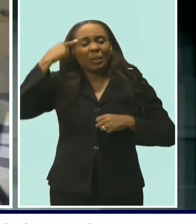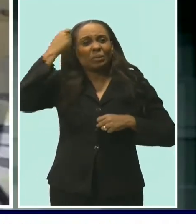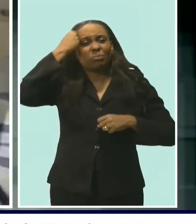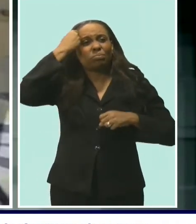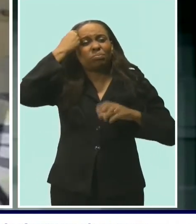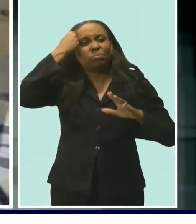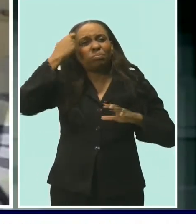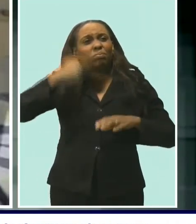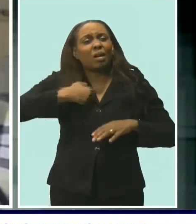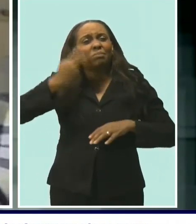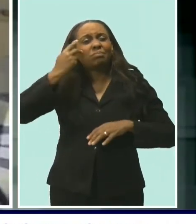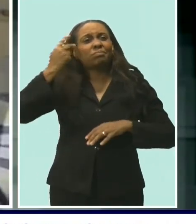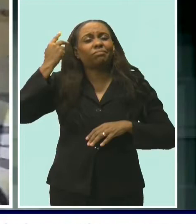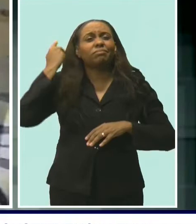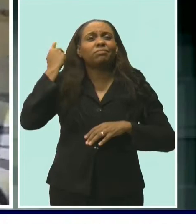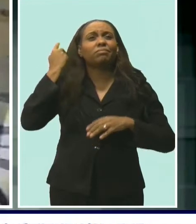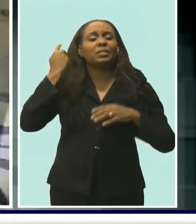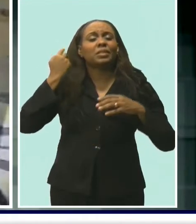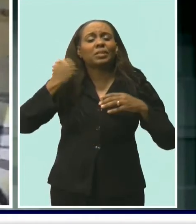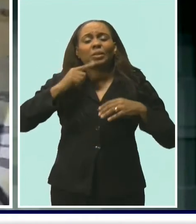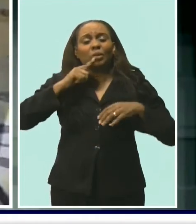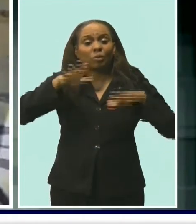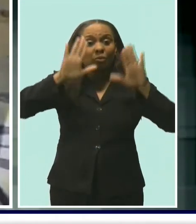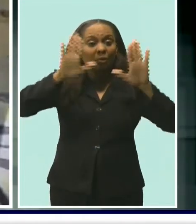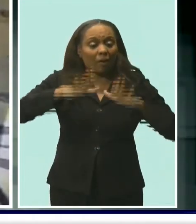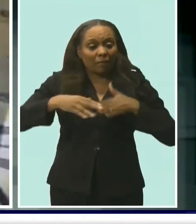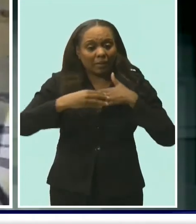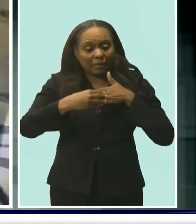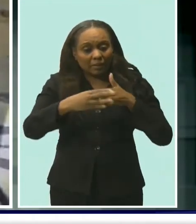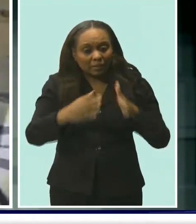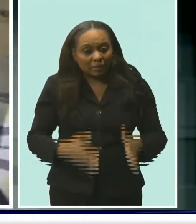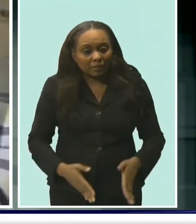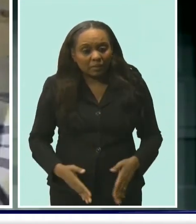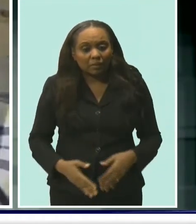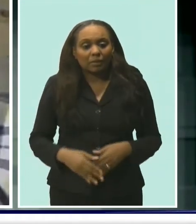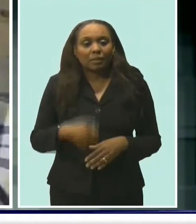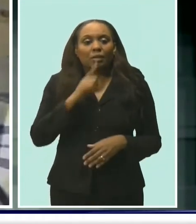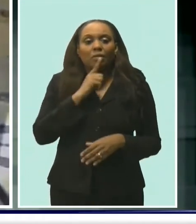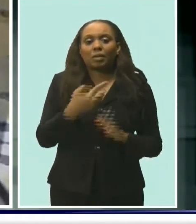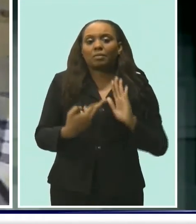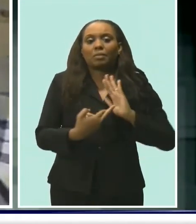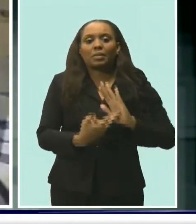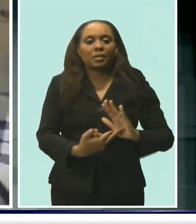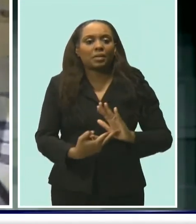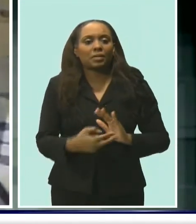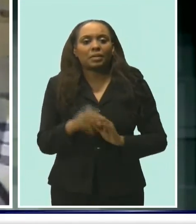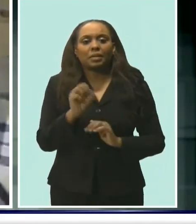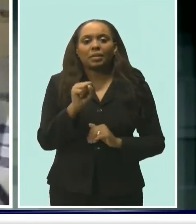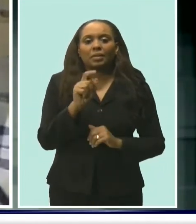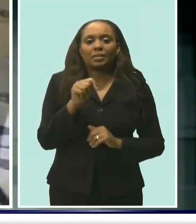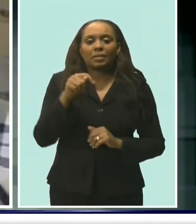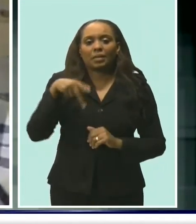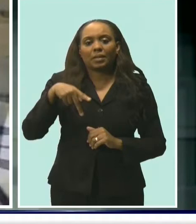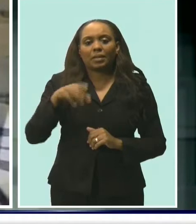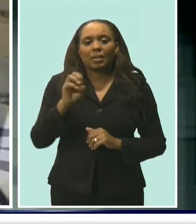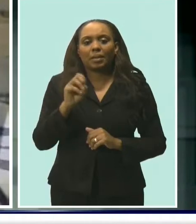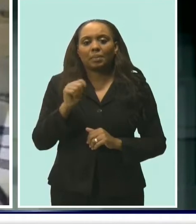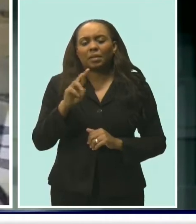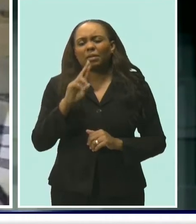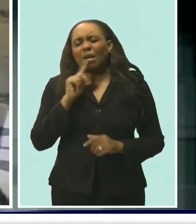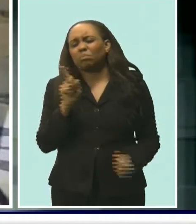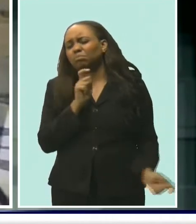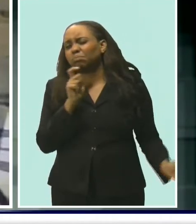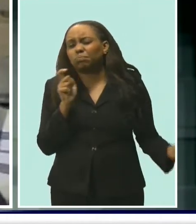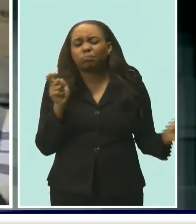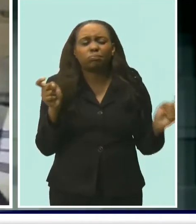that Arthur was a great leader, a great parliamentary representative. Mr. Arthur has transformed St.